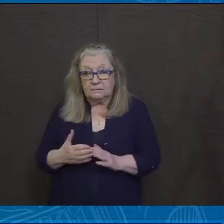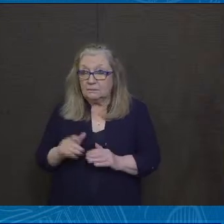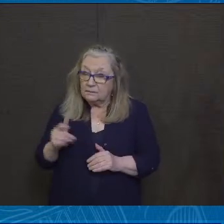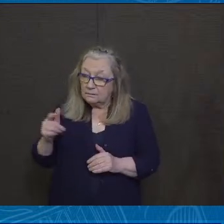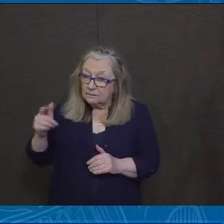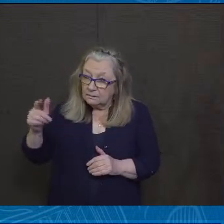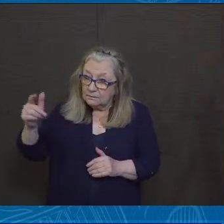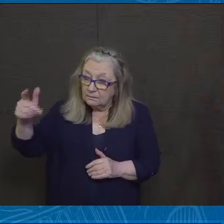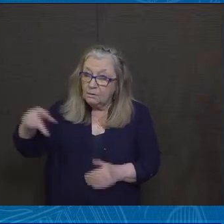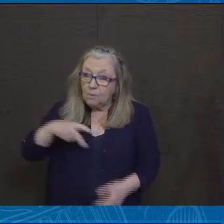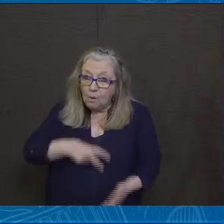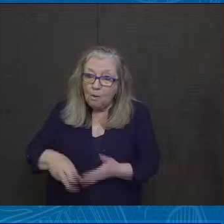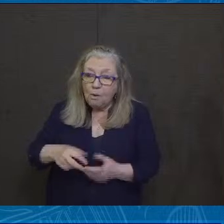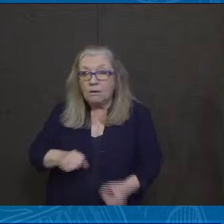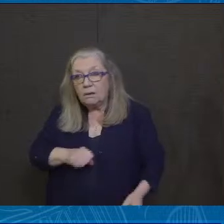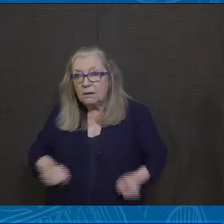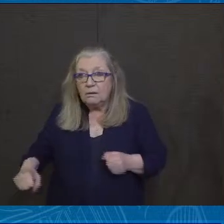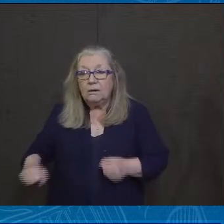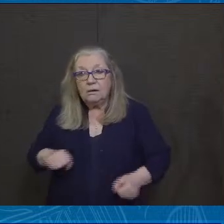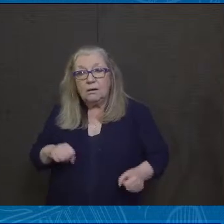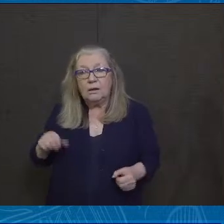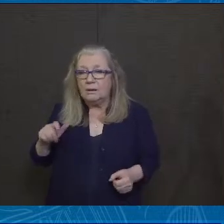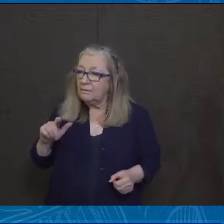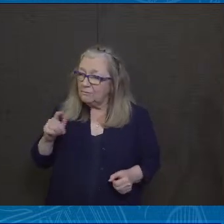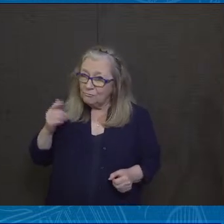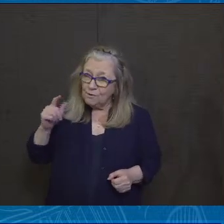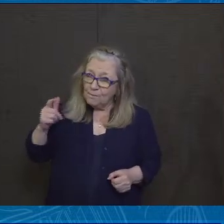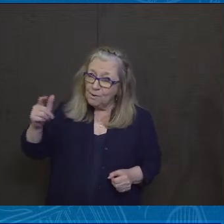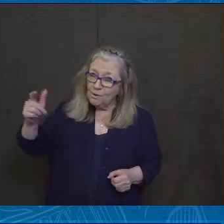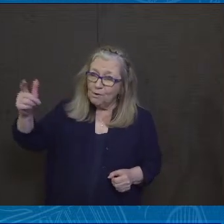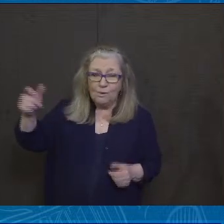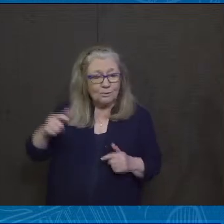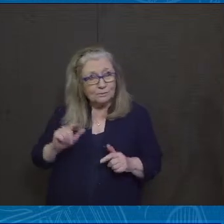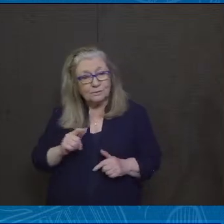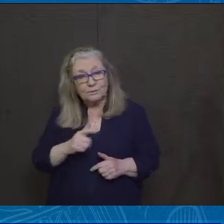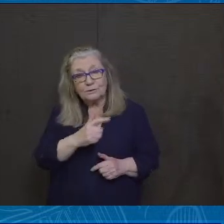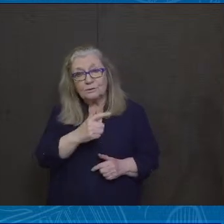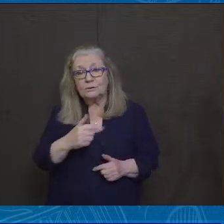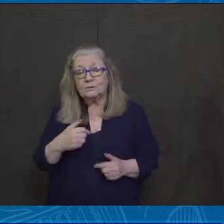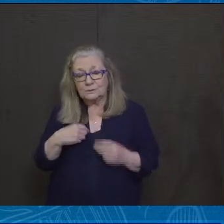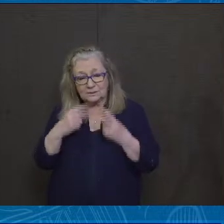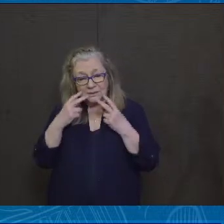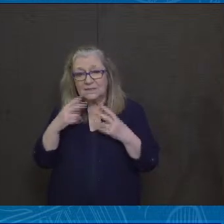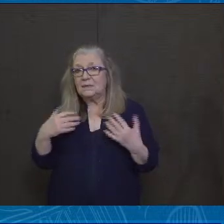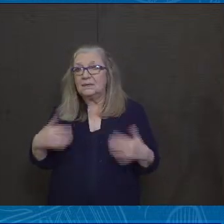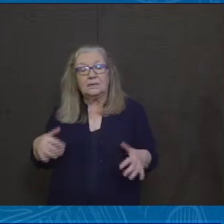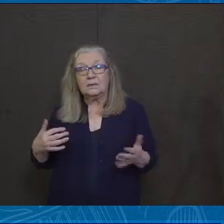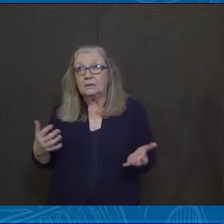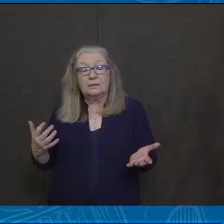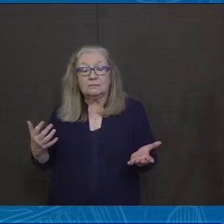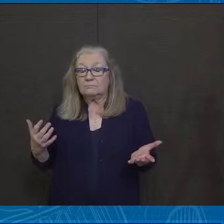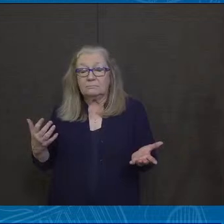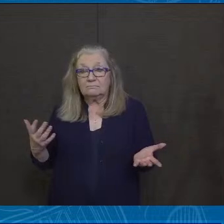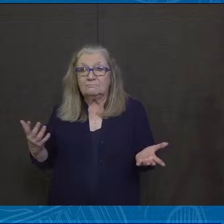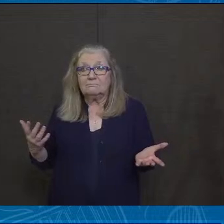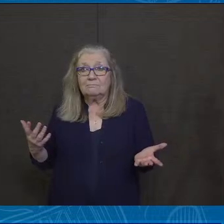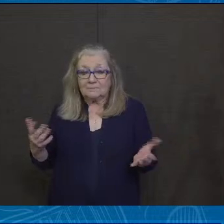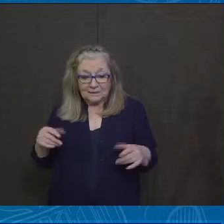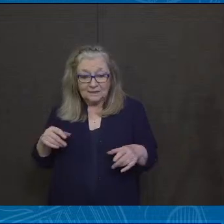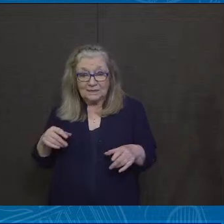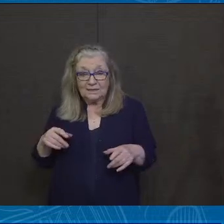it, walking. So remotely, when we look at it, it's far from being